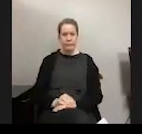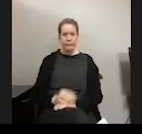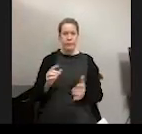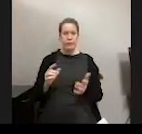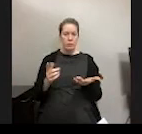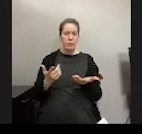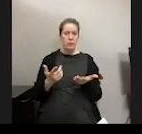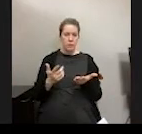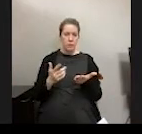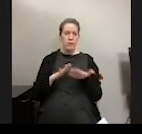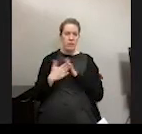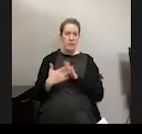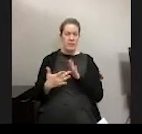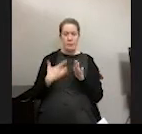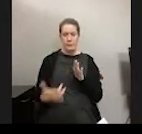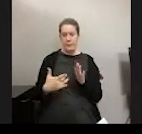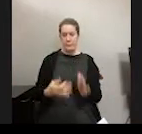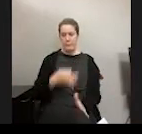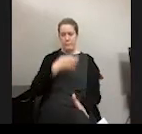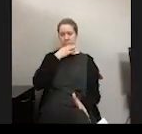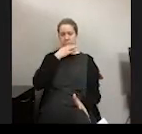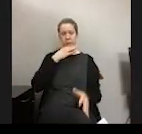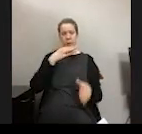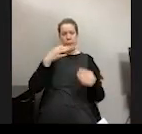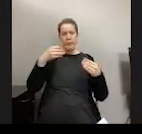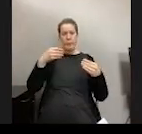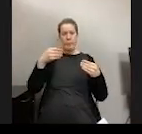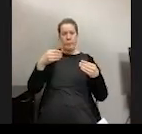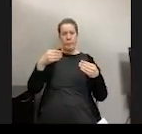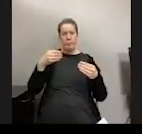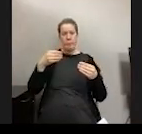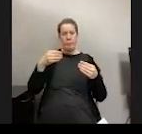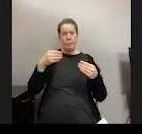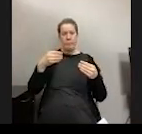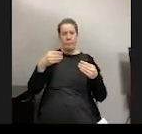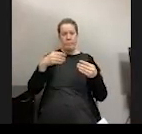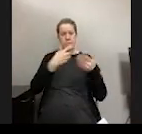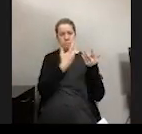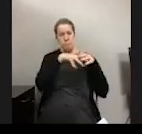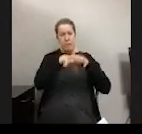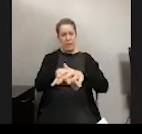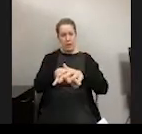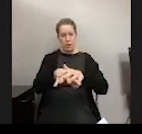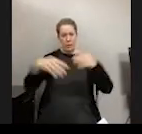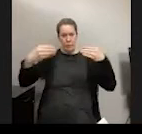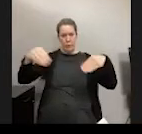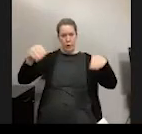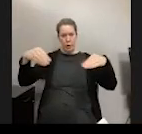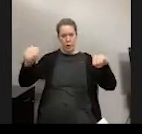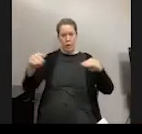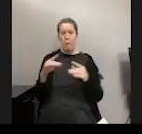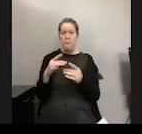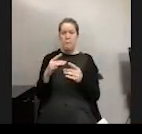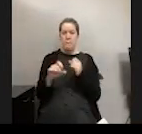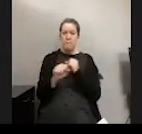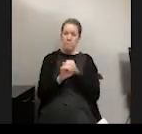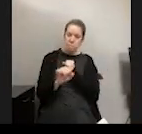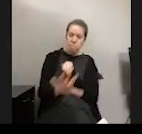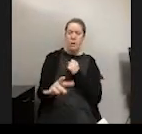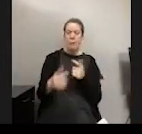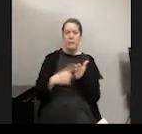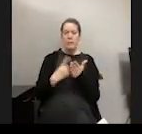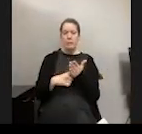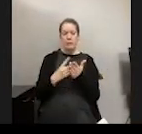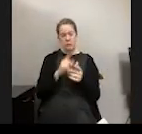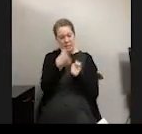right? We're really good at the big umbrella marketing picture. But sometimes when it comes to a specific community or